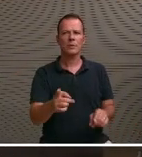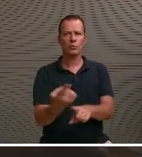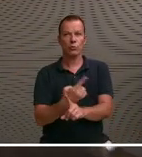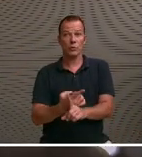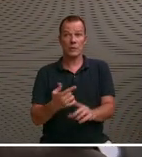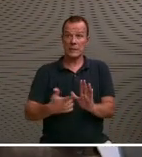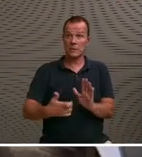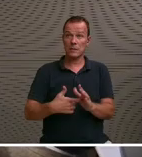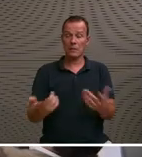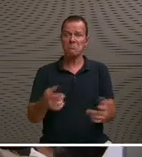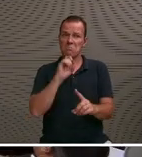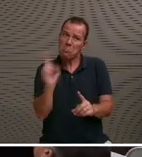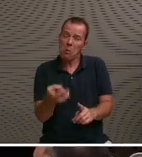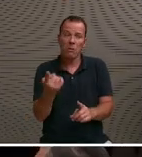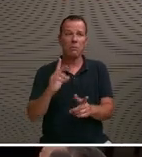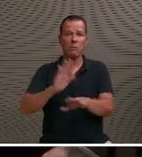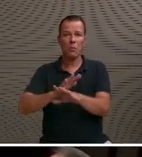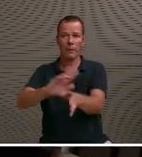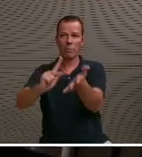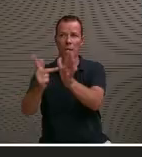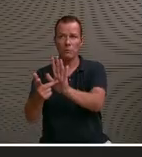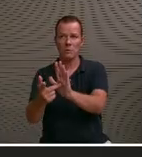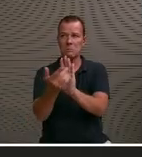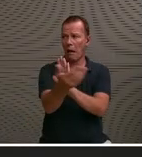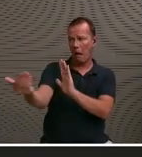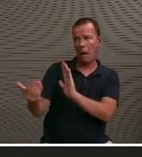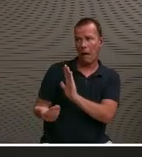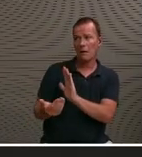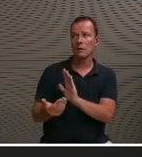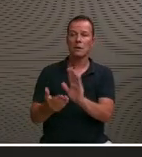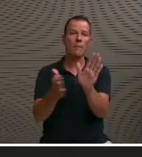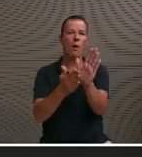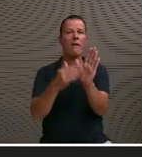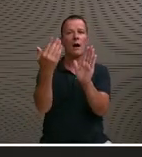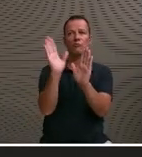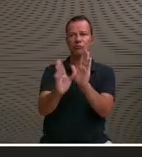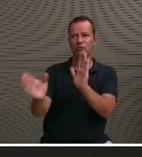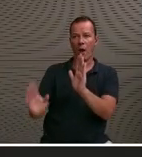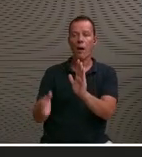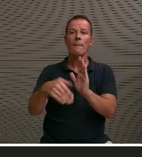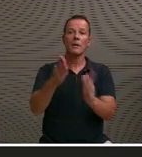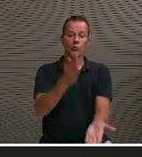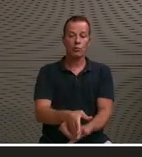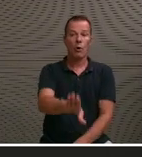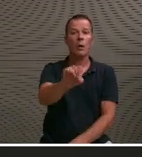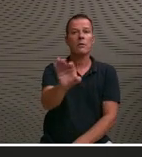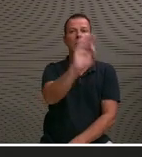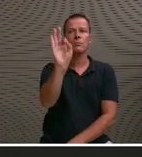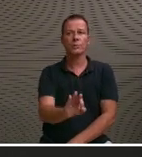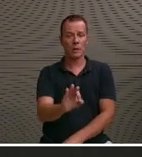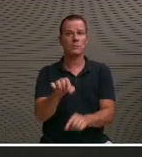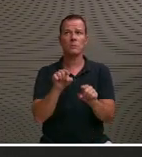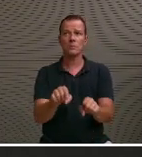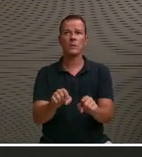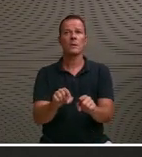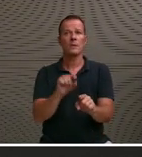from technologies that are already proven. But only about 10% of the abatement that we need can come from